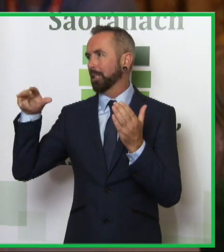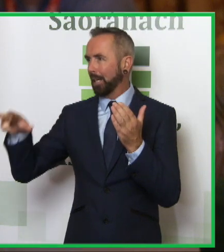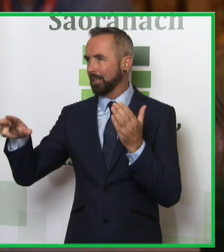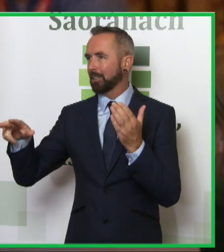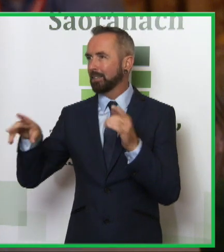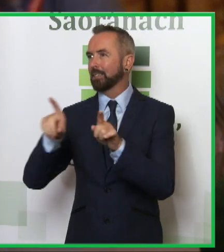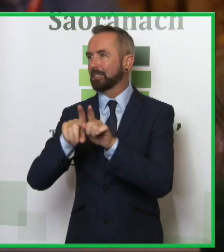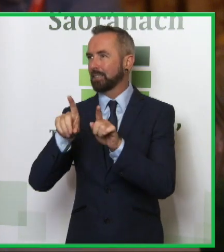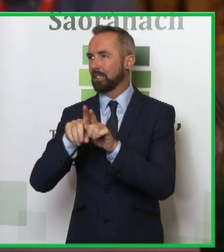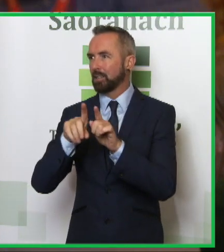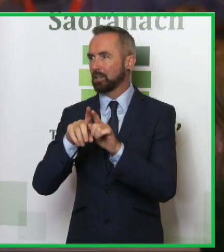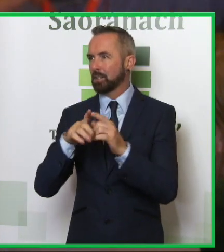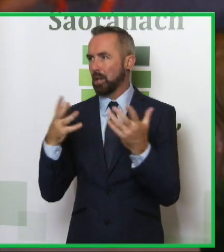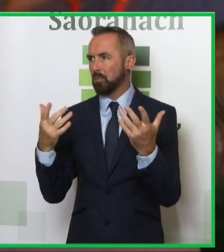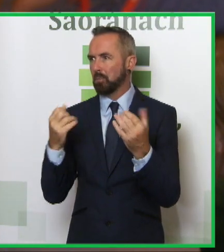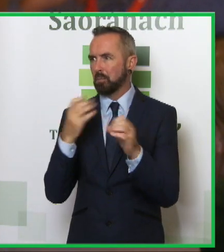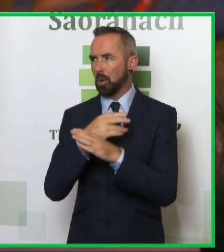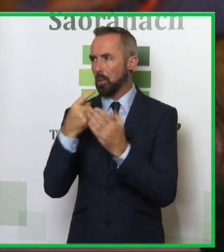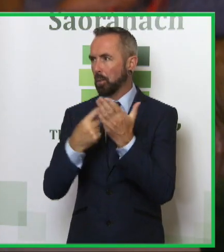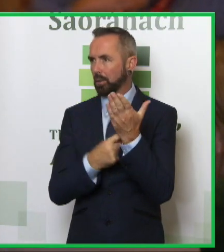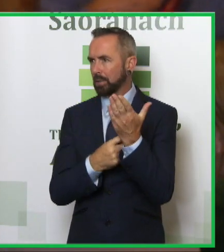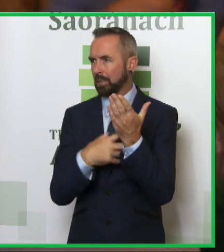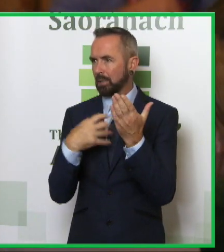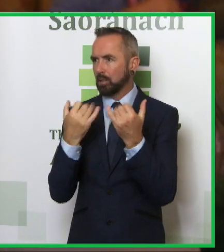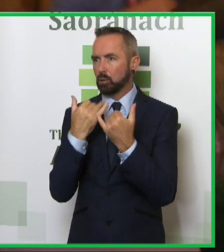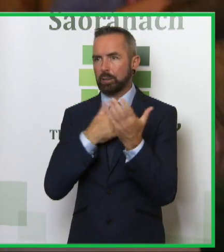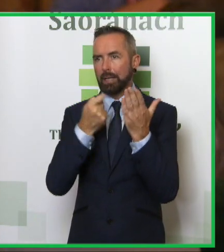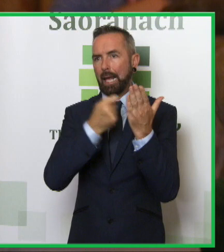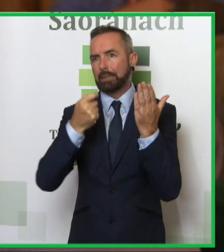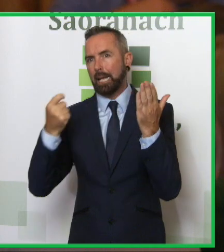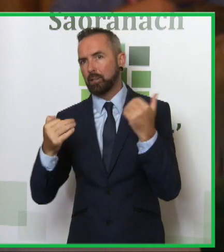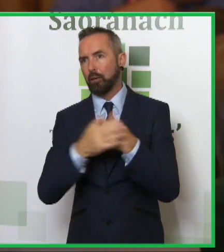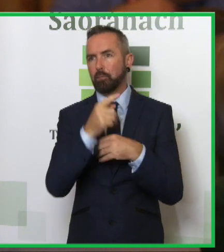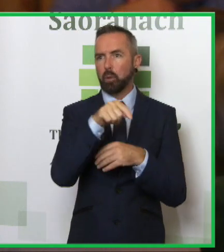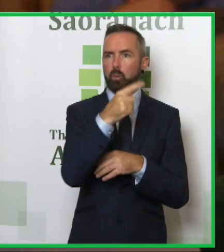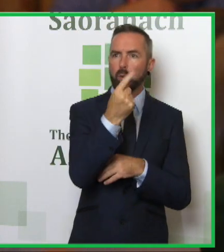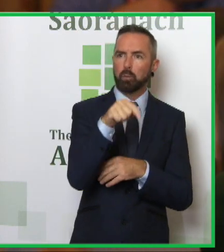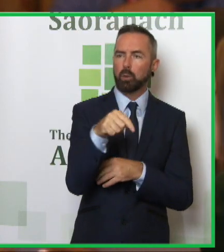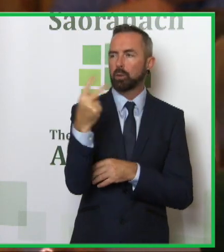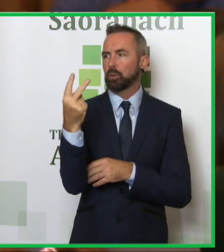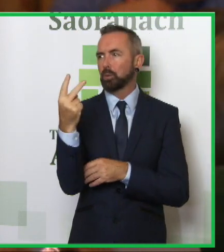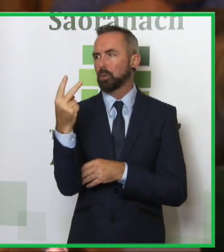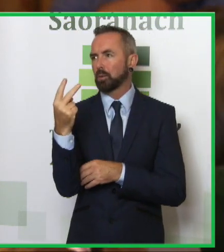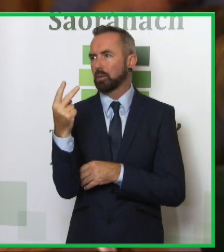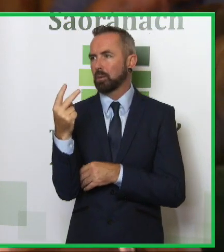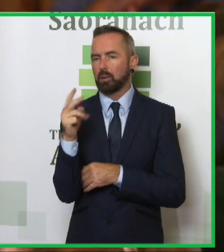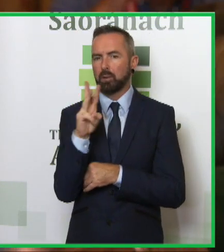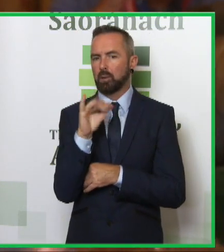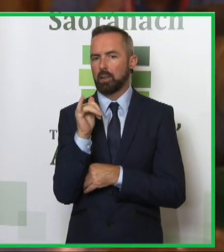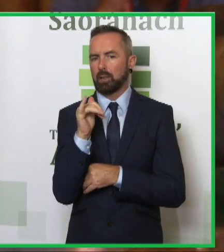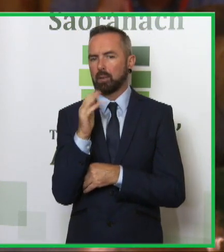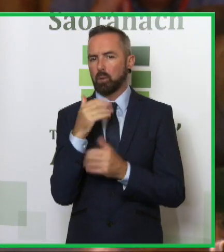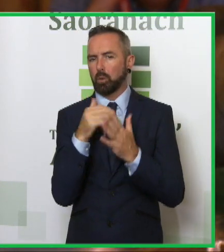seem like a detailed extension of 3.1 and 3.2. And may I ask,